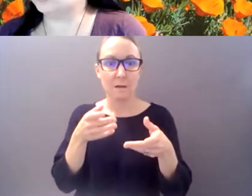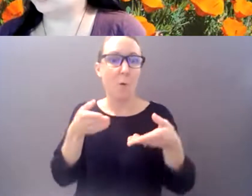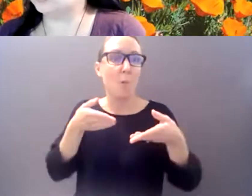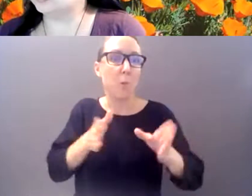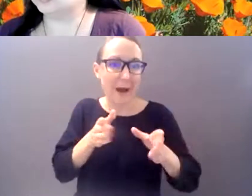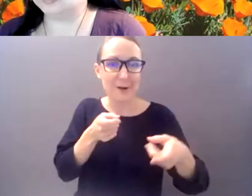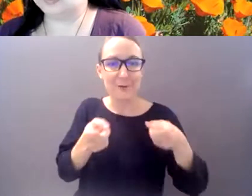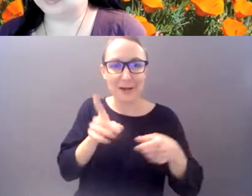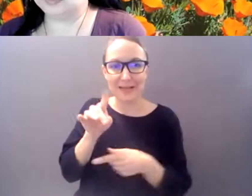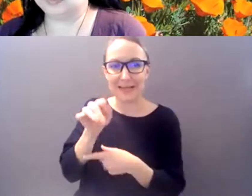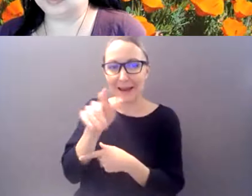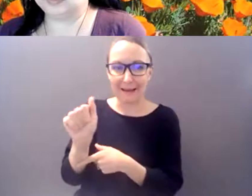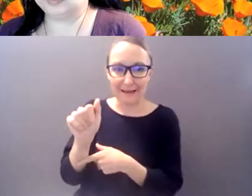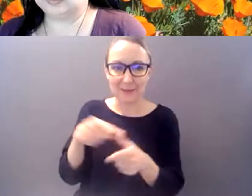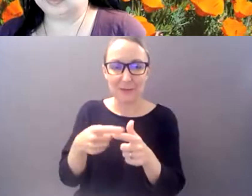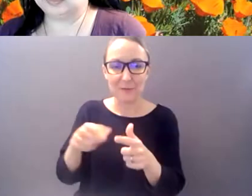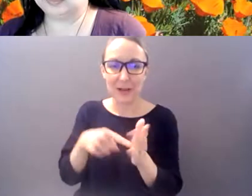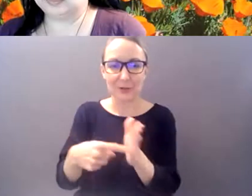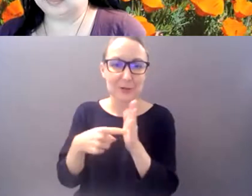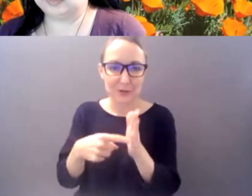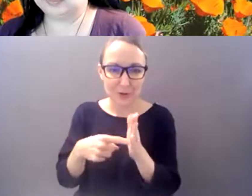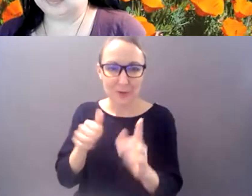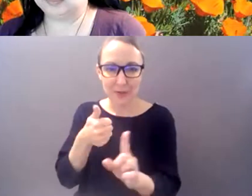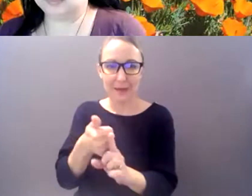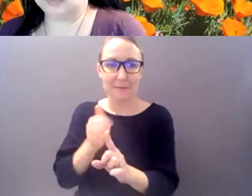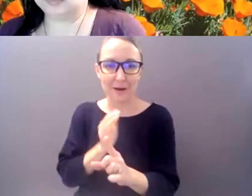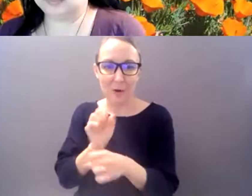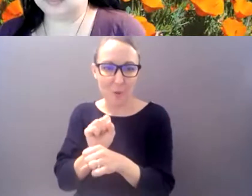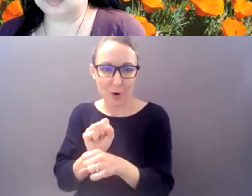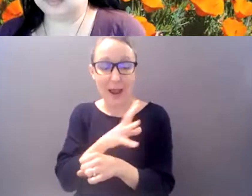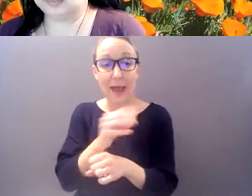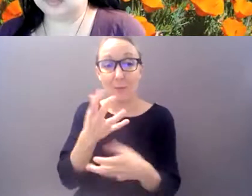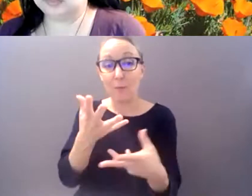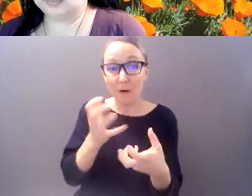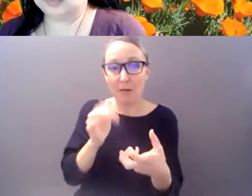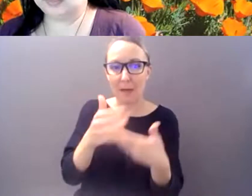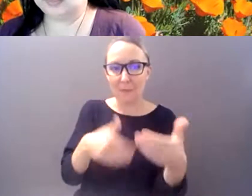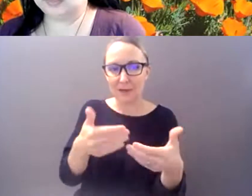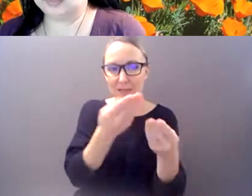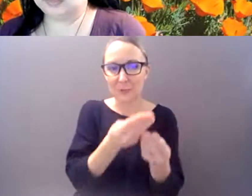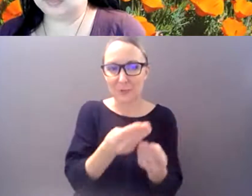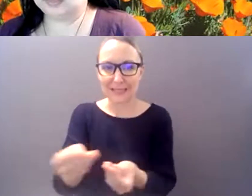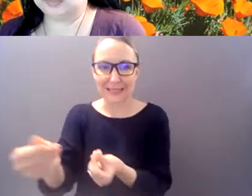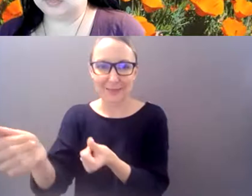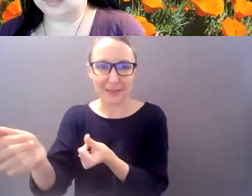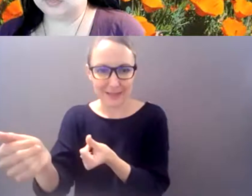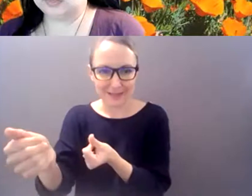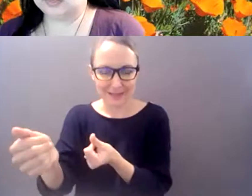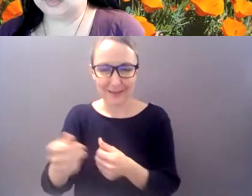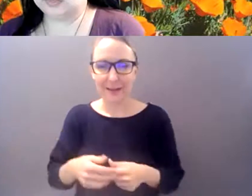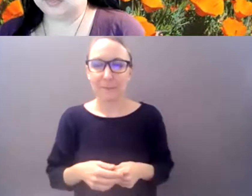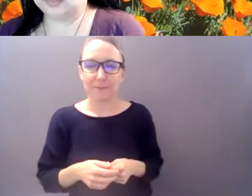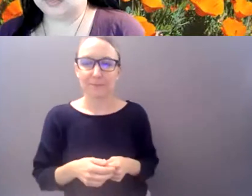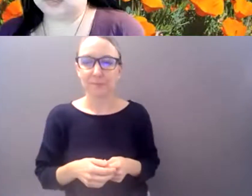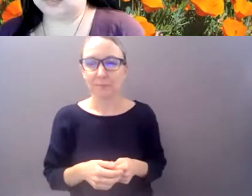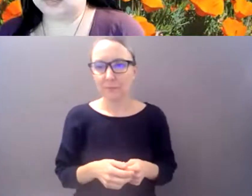we can demonstrate impact of our work and have it be seamless, because we really we aspire to no wrong door. And Mark